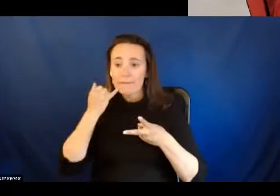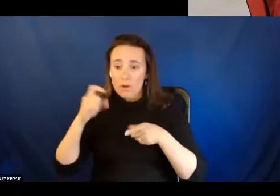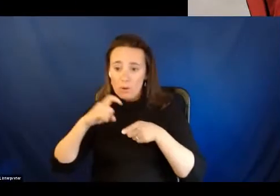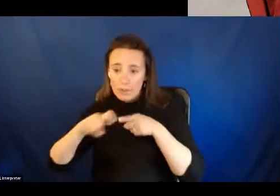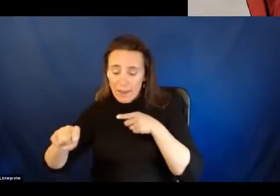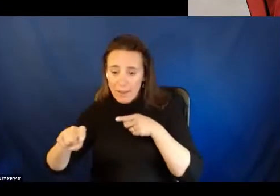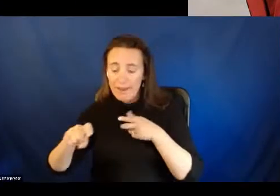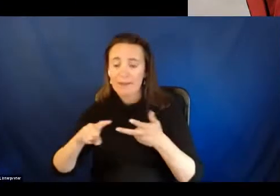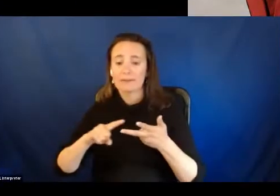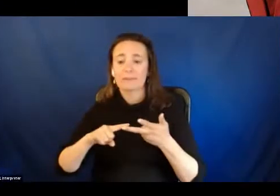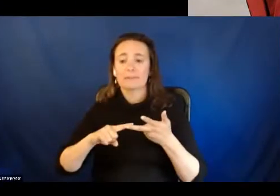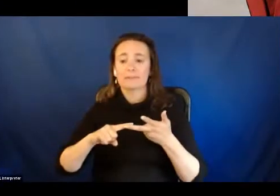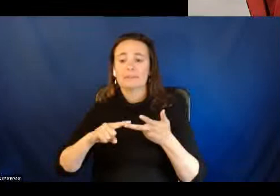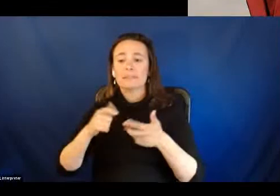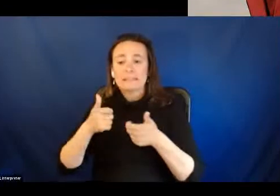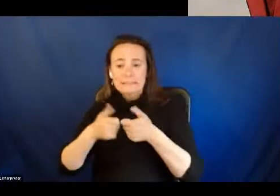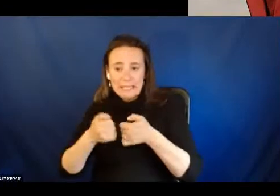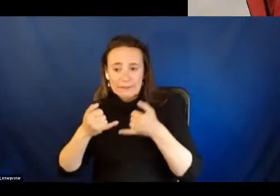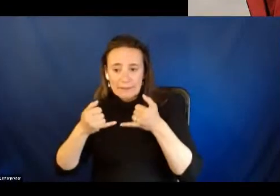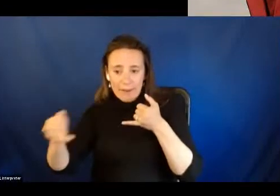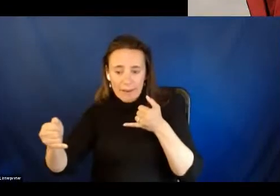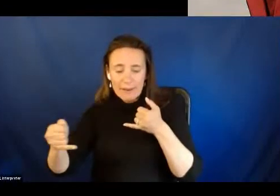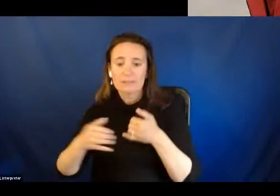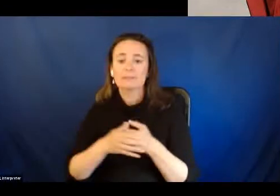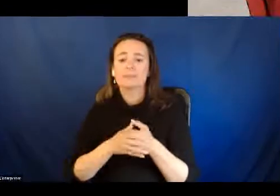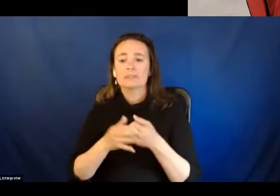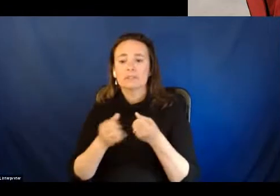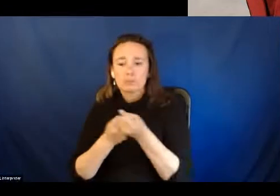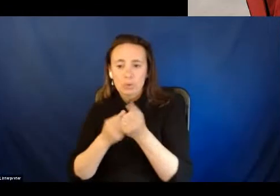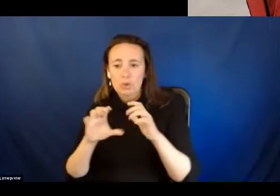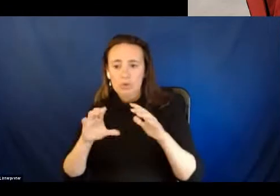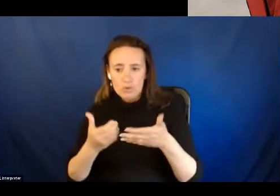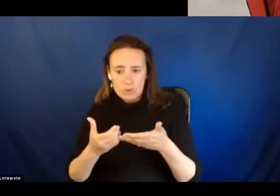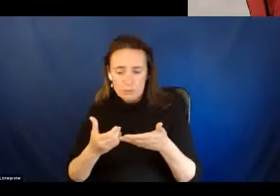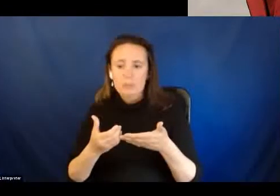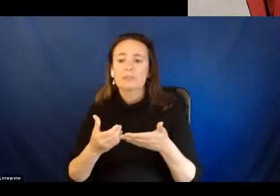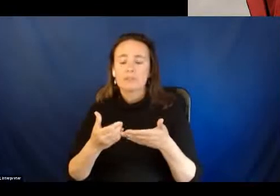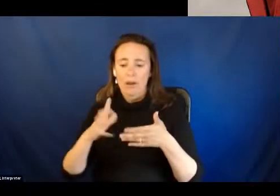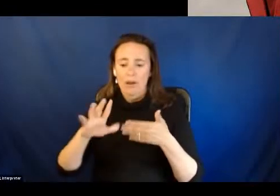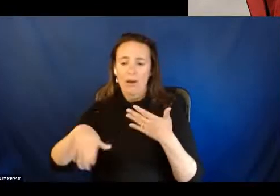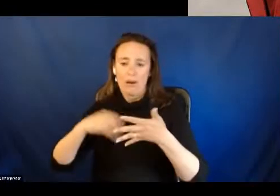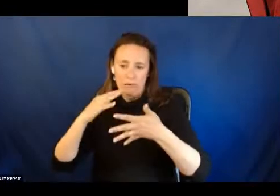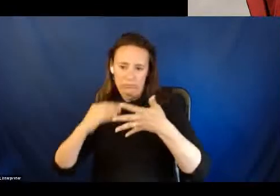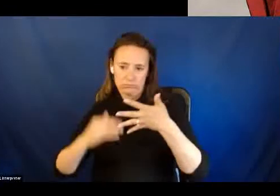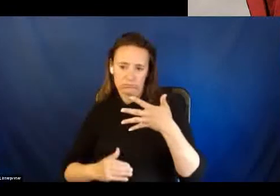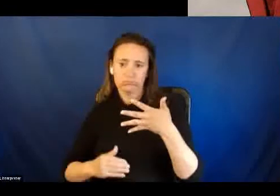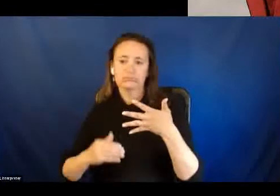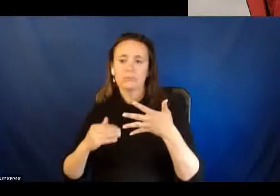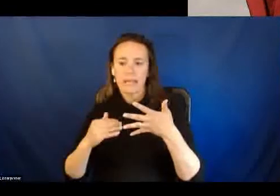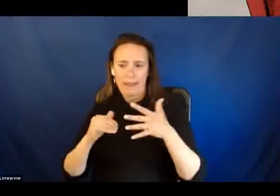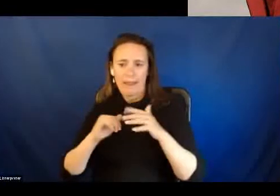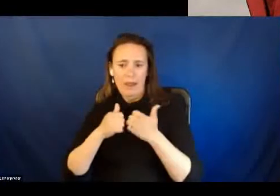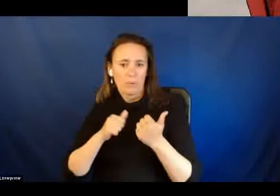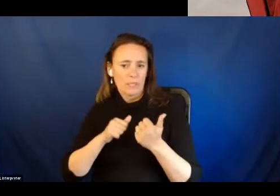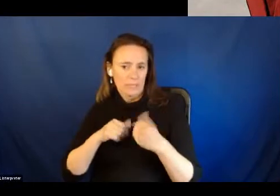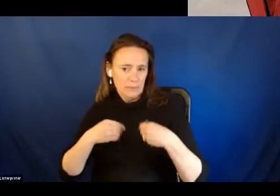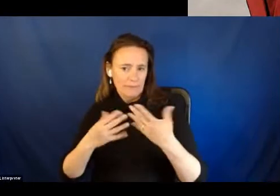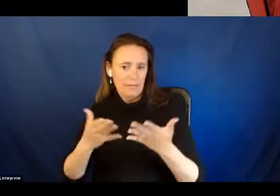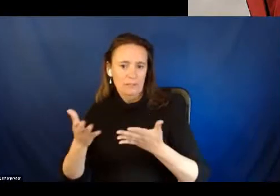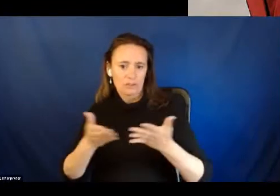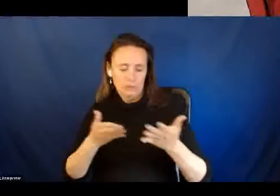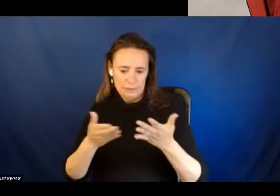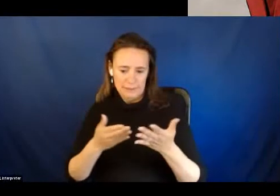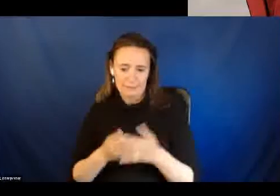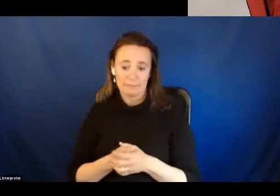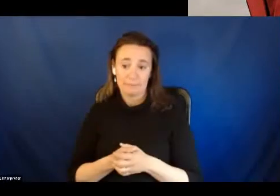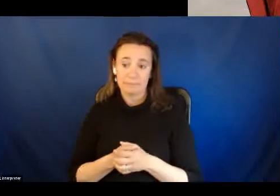groups, and all of these different formats that we can provide services. When these services are available, survivors